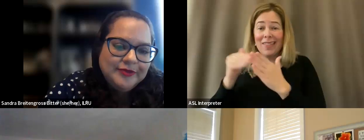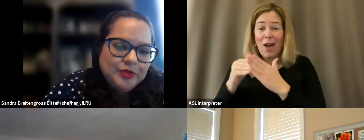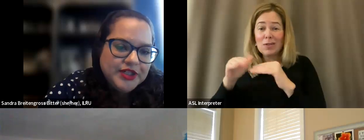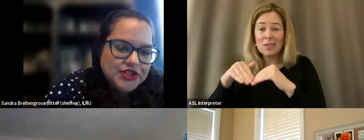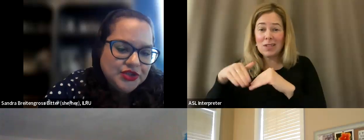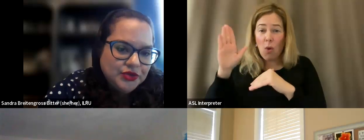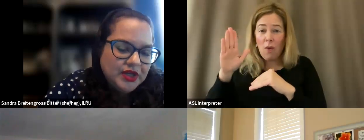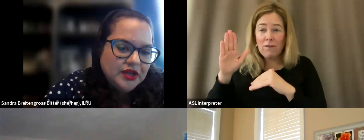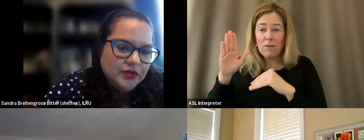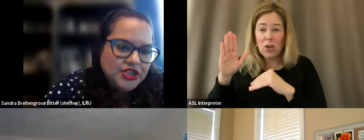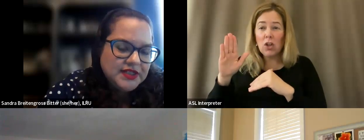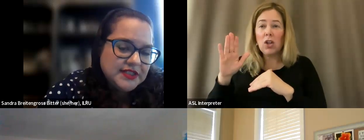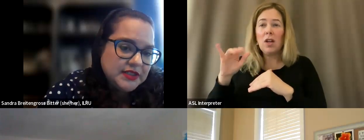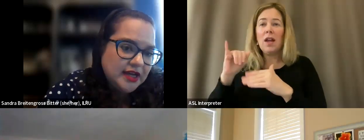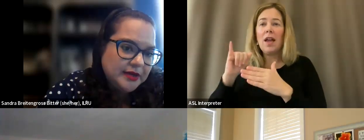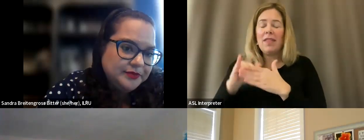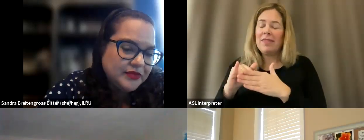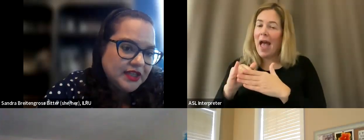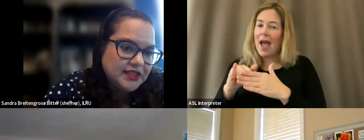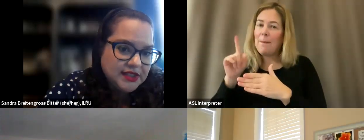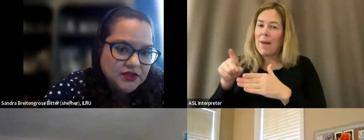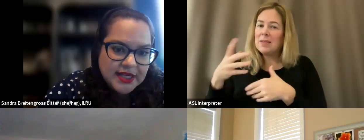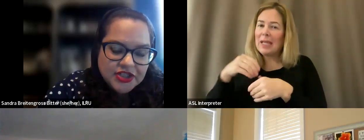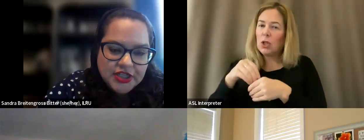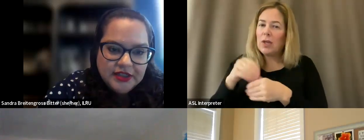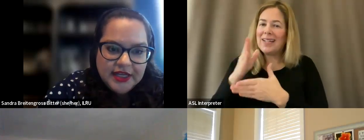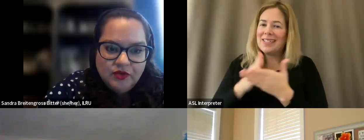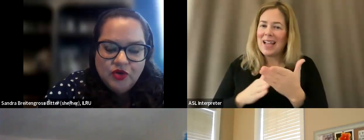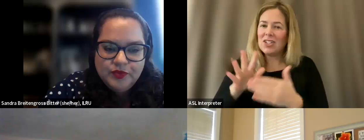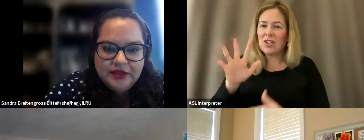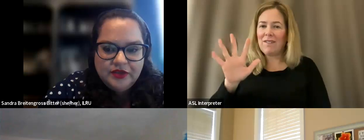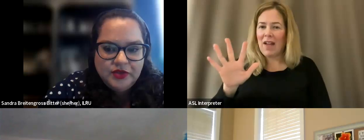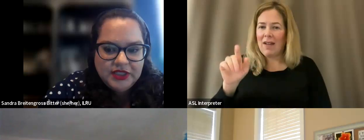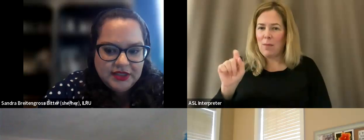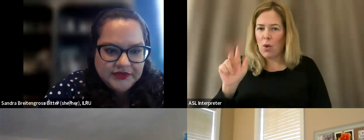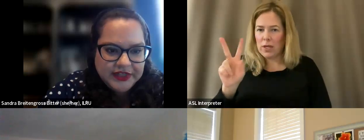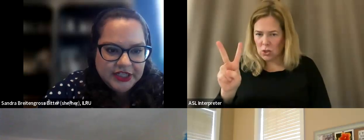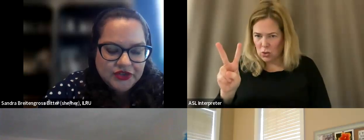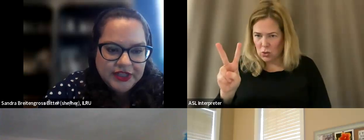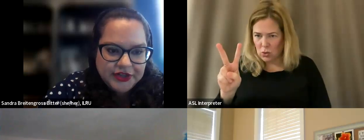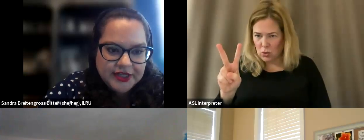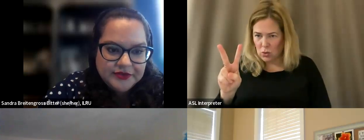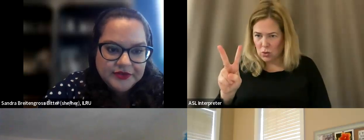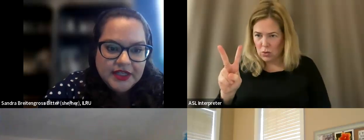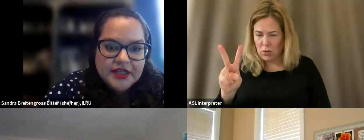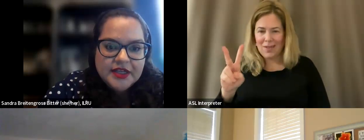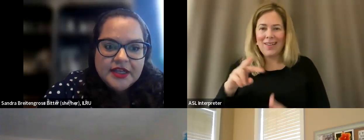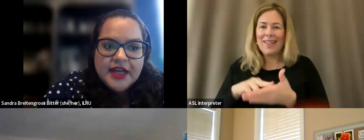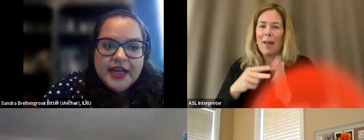section 5.2, which is this the Silk section, and it won't be included in this financial